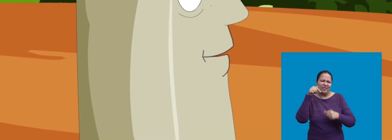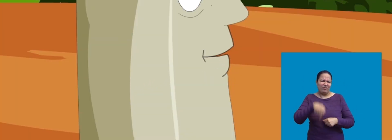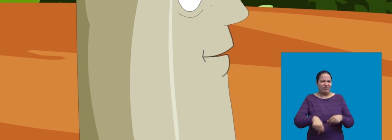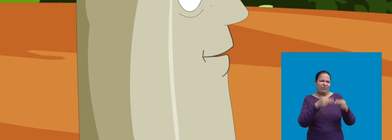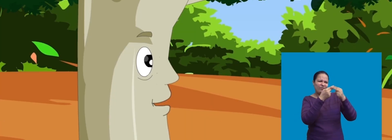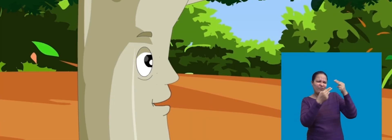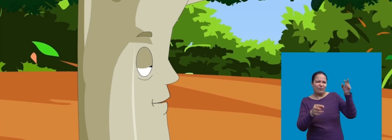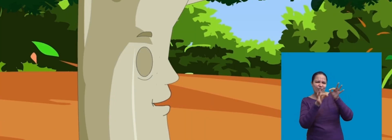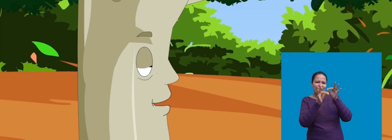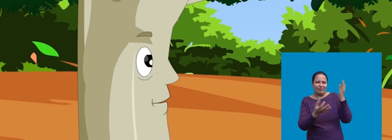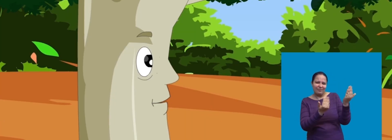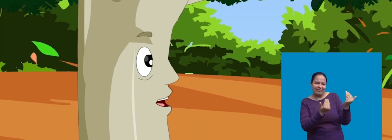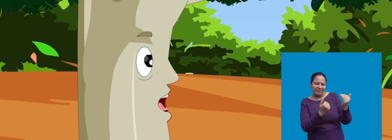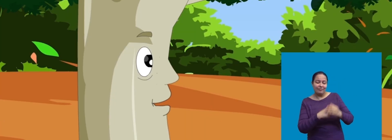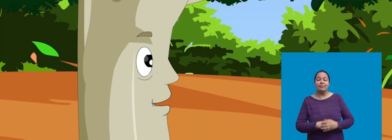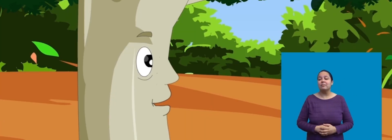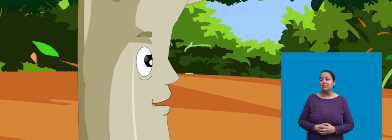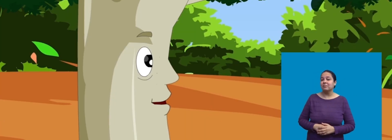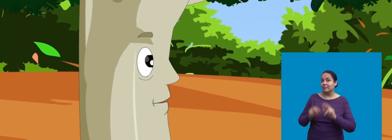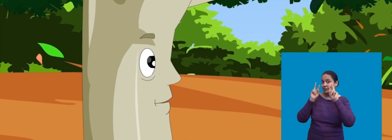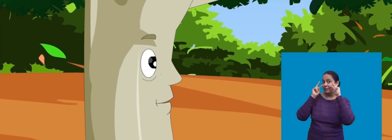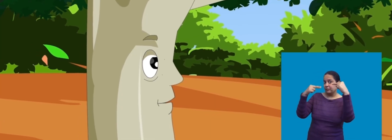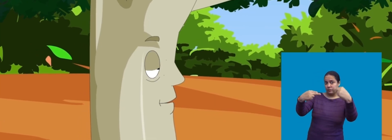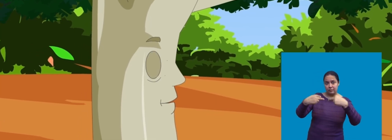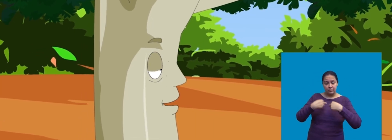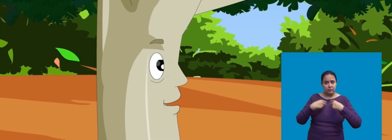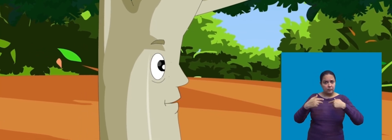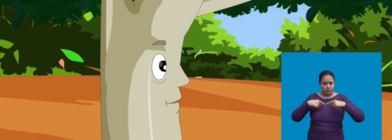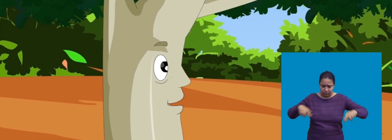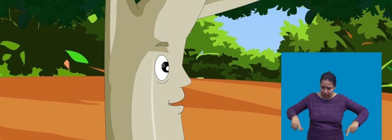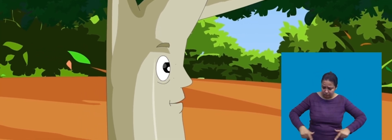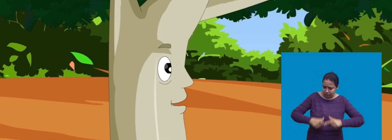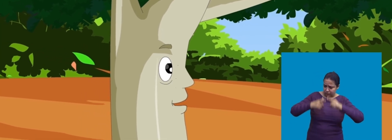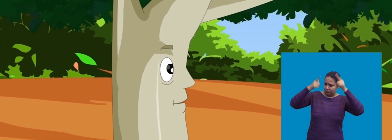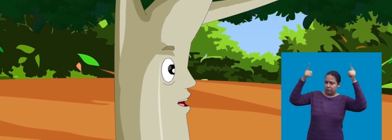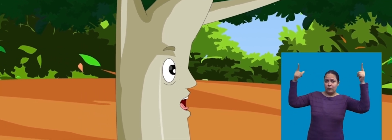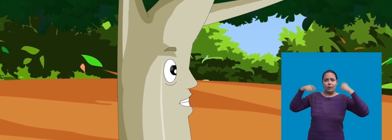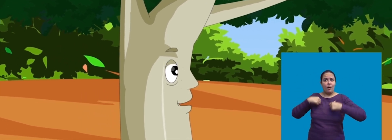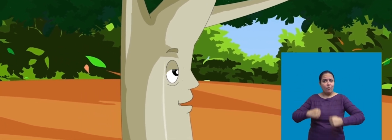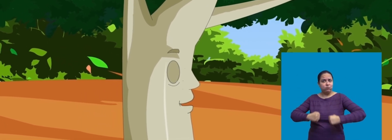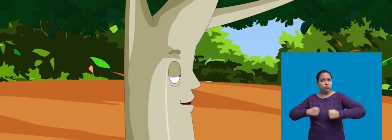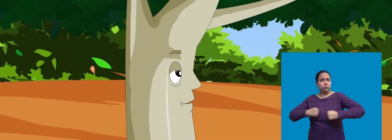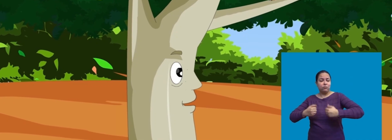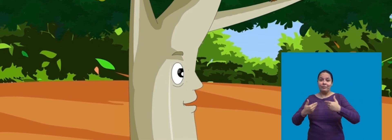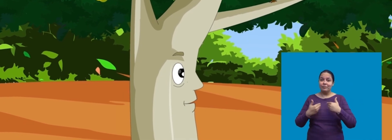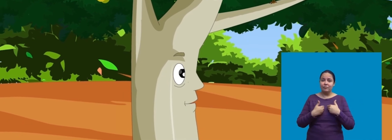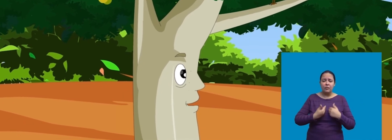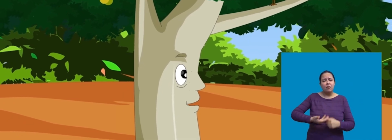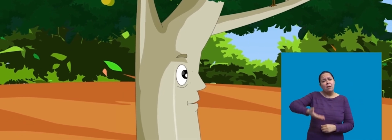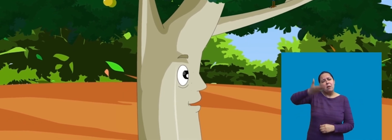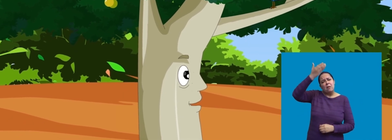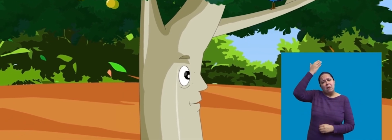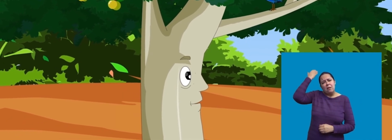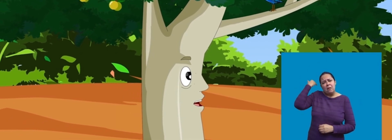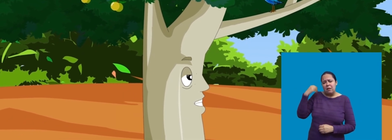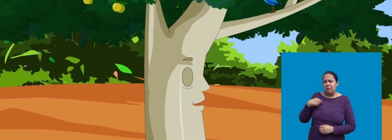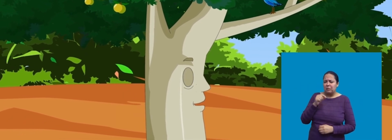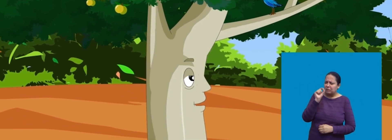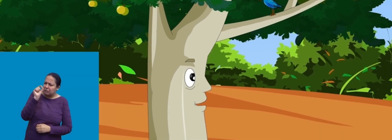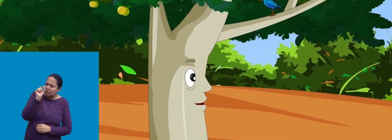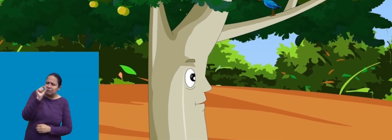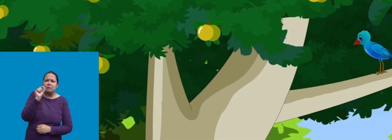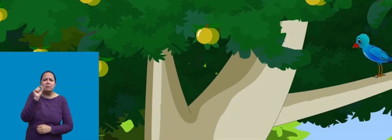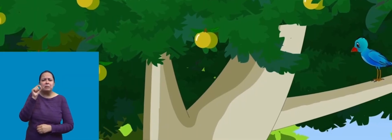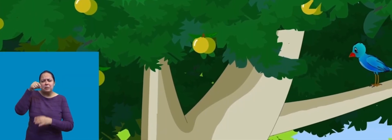Look how big I am. Earlier I was a small seed, but now I am loaded with